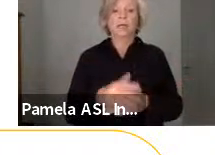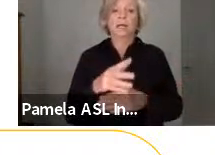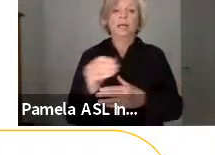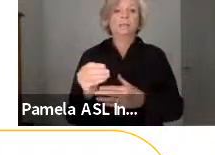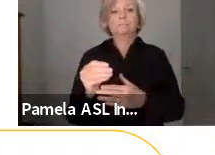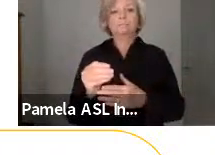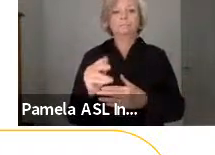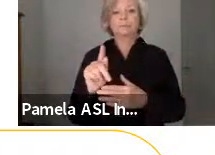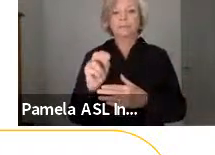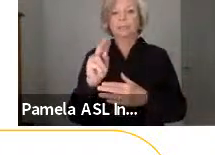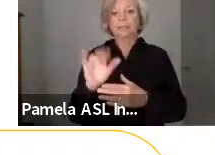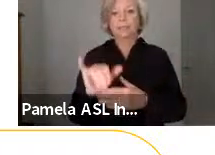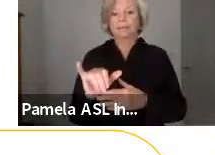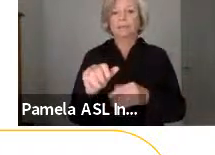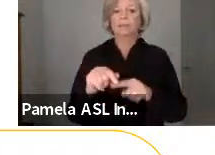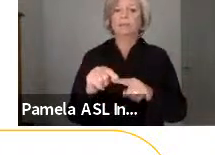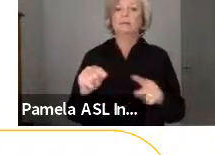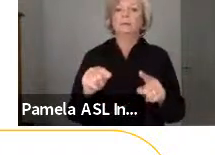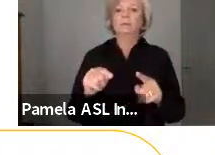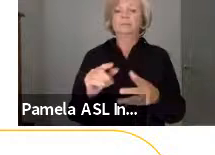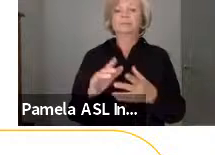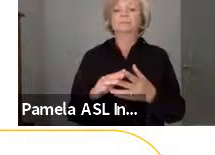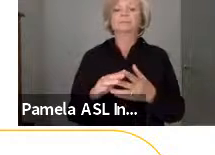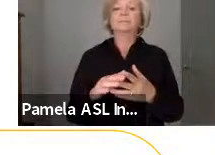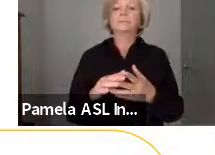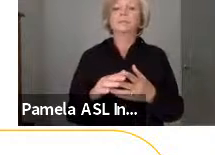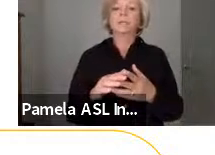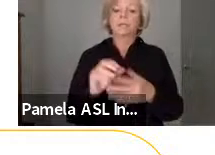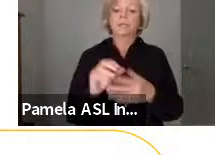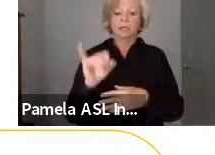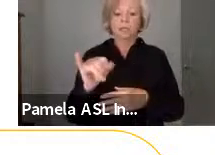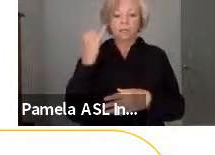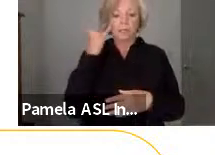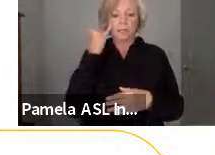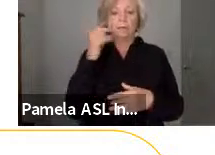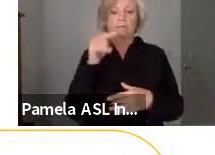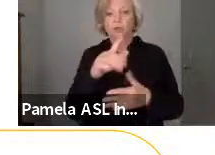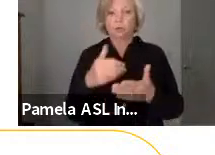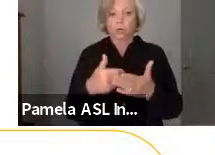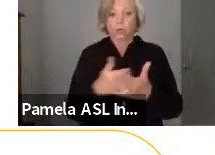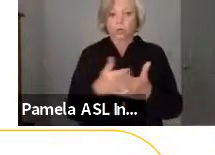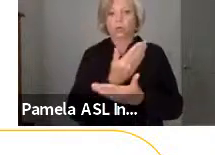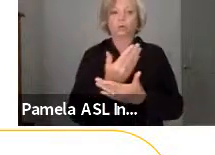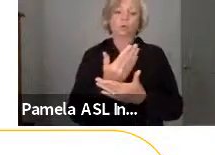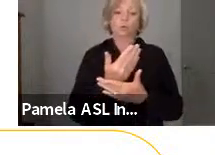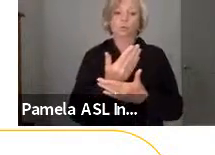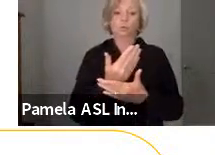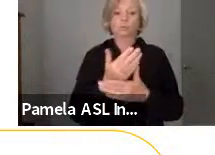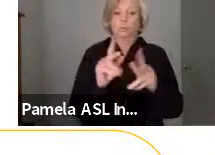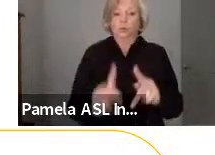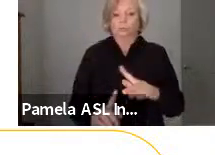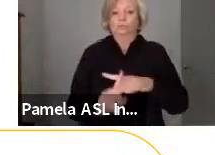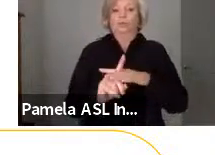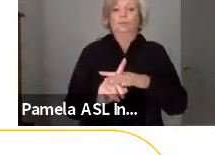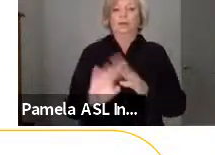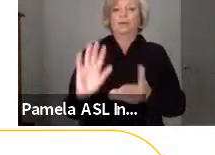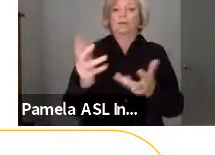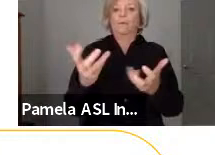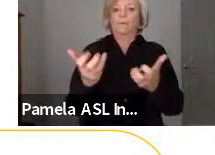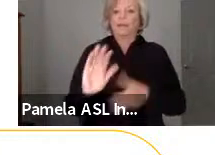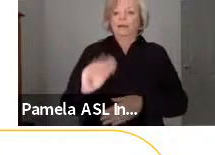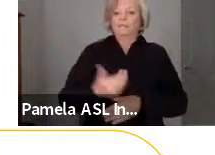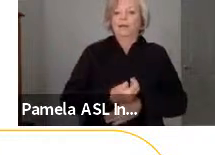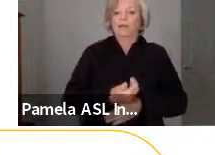who are my co-chairs. If you are a new participant, I'm going to invite you to put your